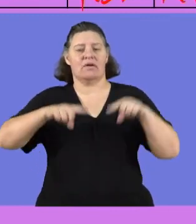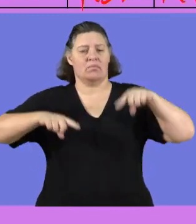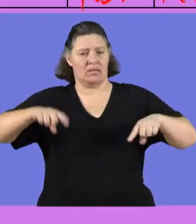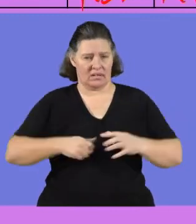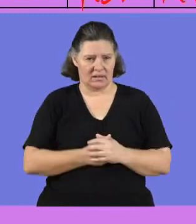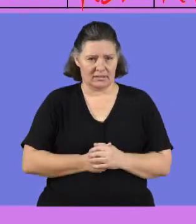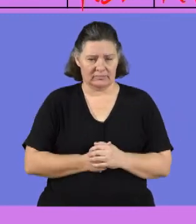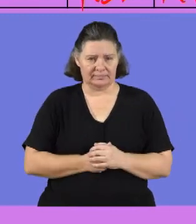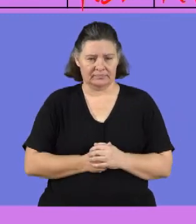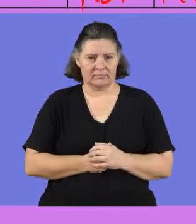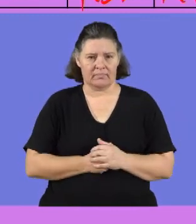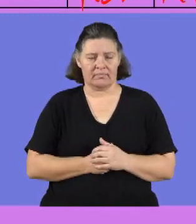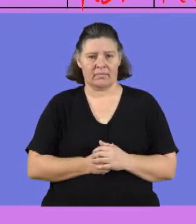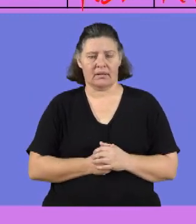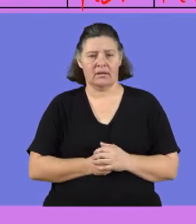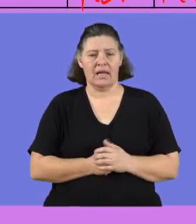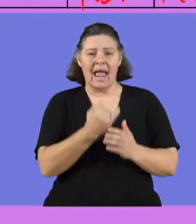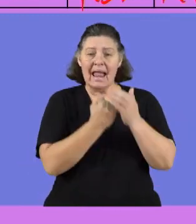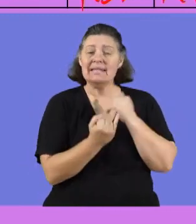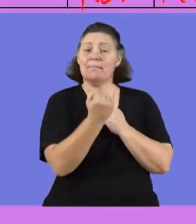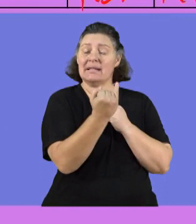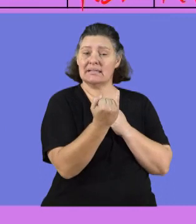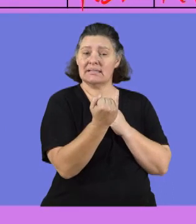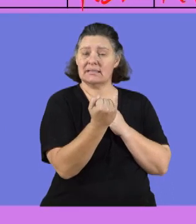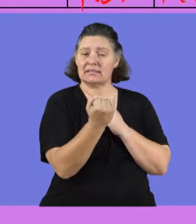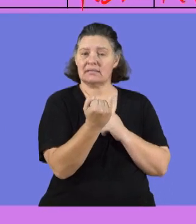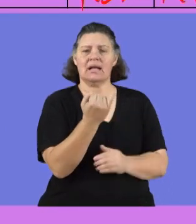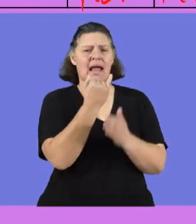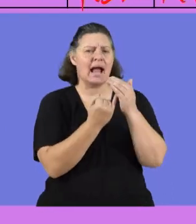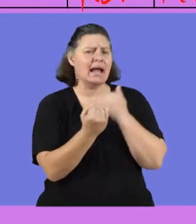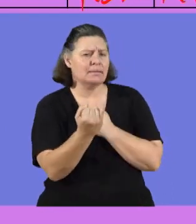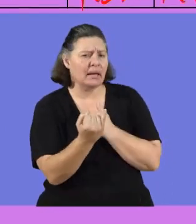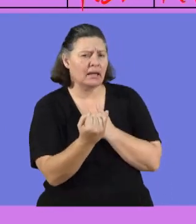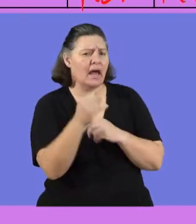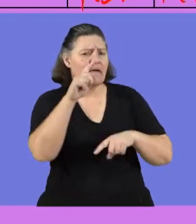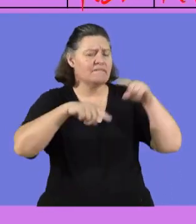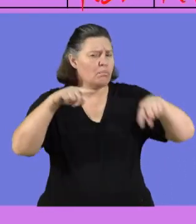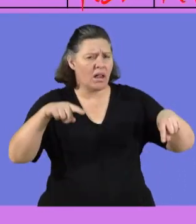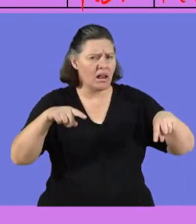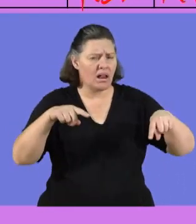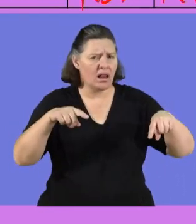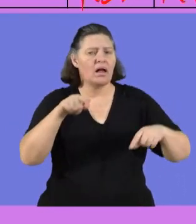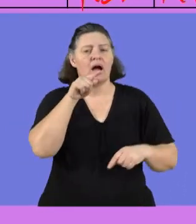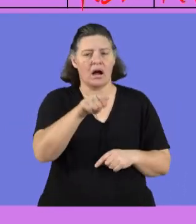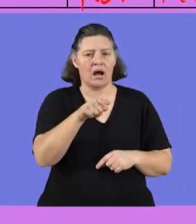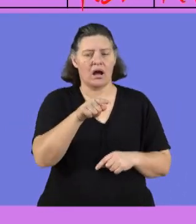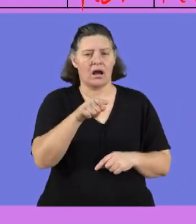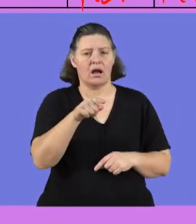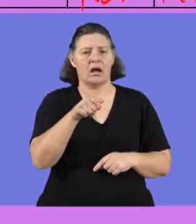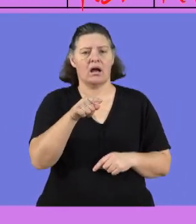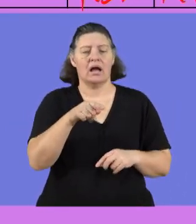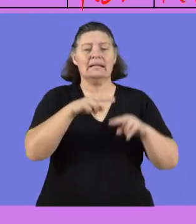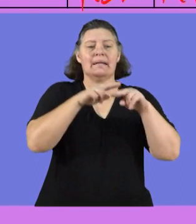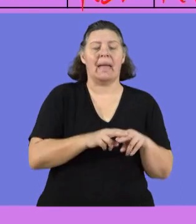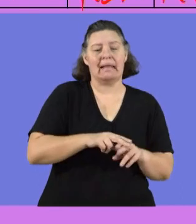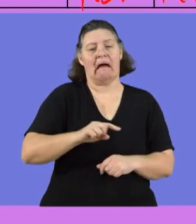the dependent variable. So now, can we start with the independent? The independent variable is the